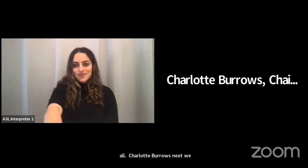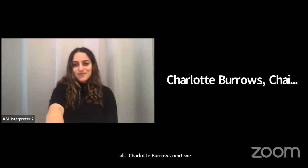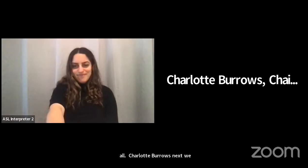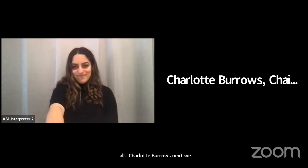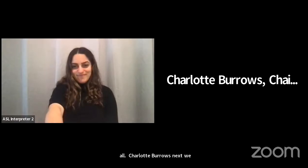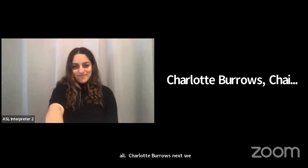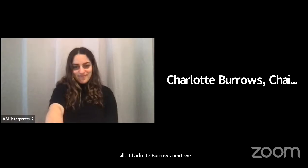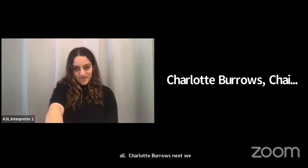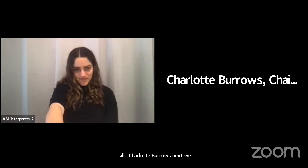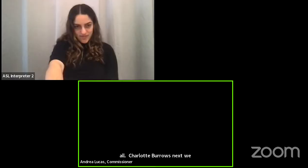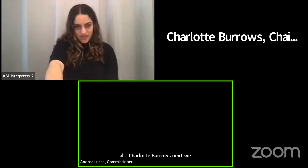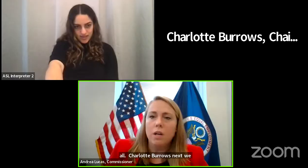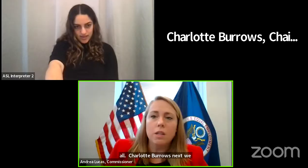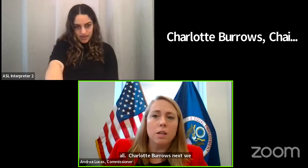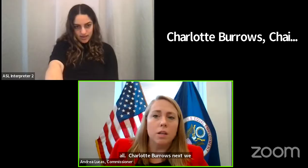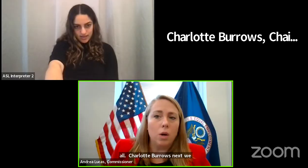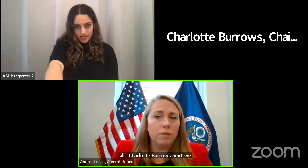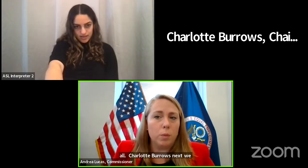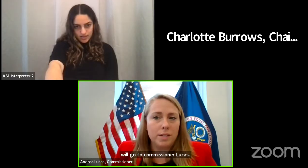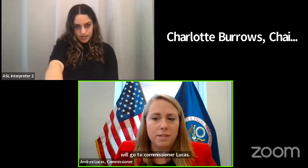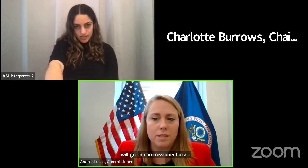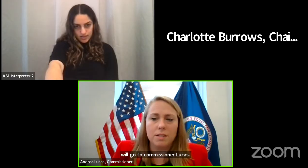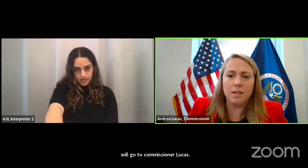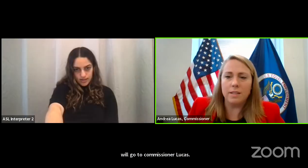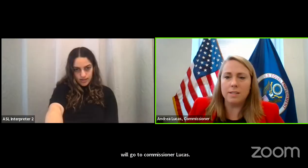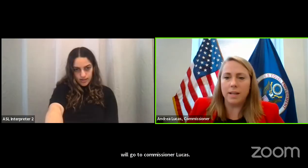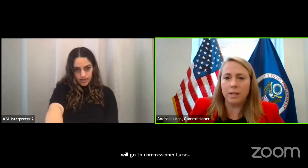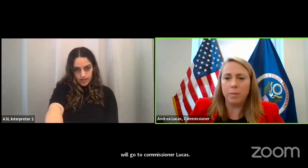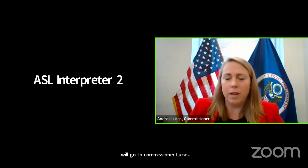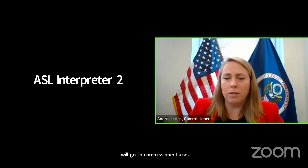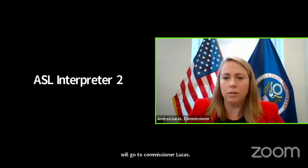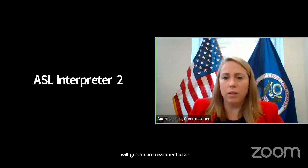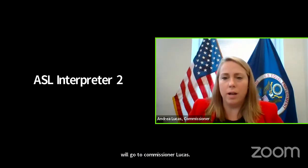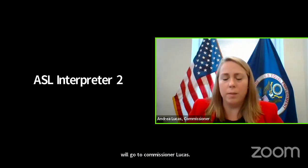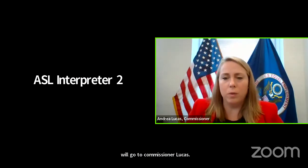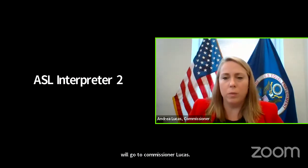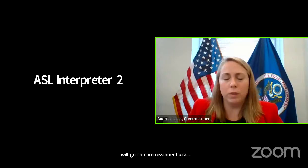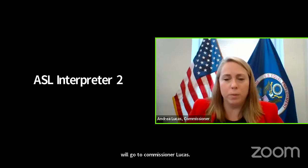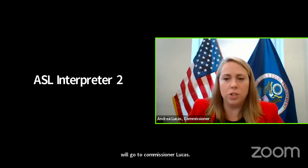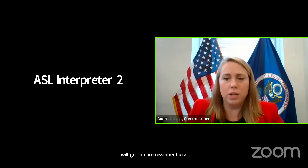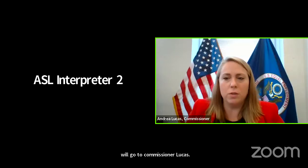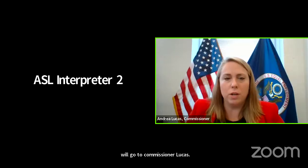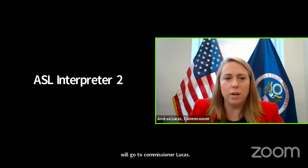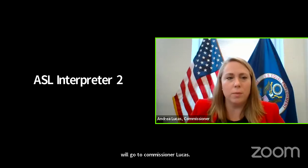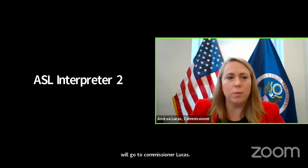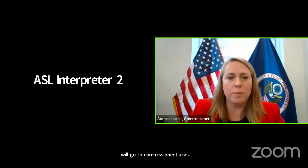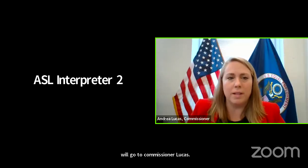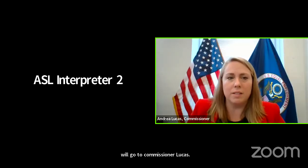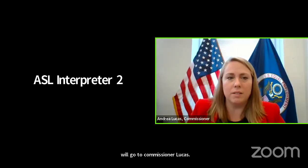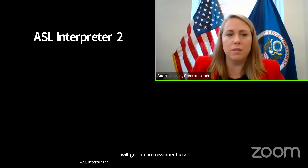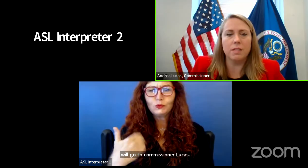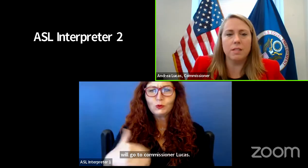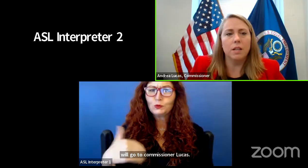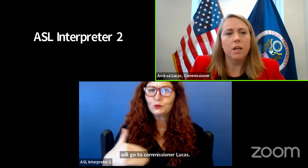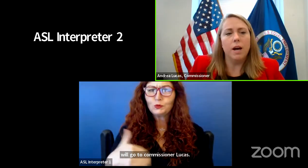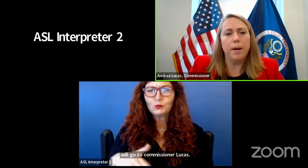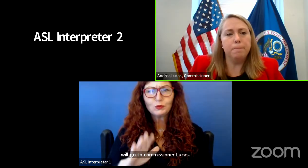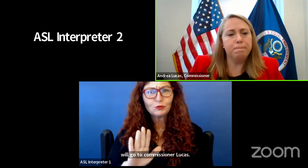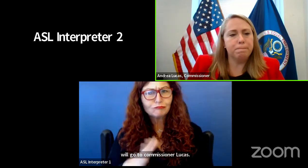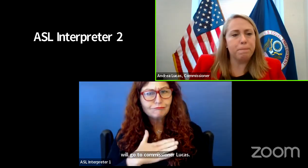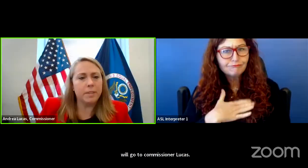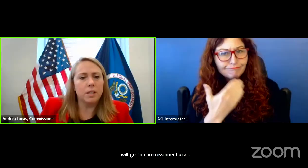thank you so much and thank you to the all the witnesses on the second panel um we really appreciate you sharing your perspectives